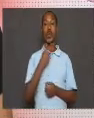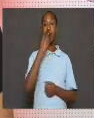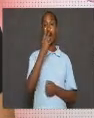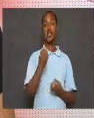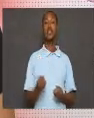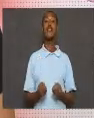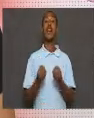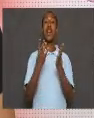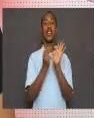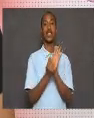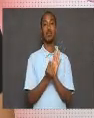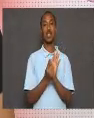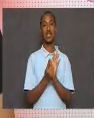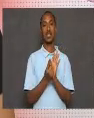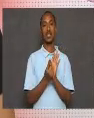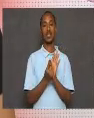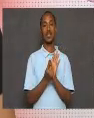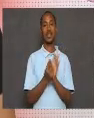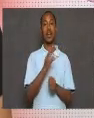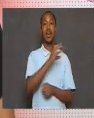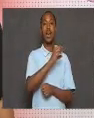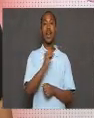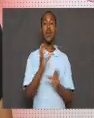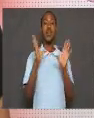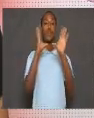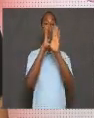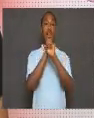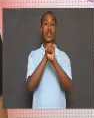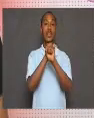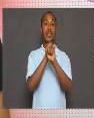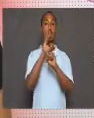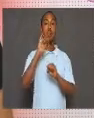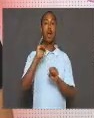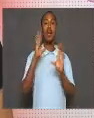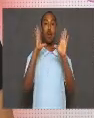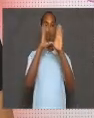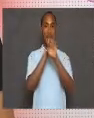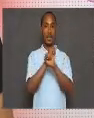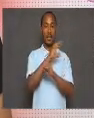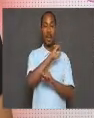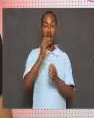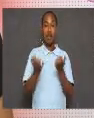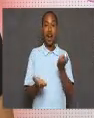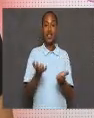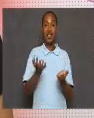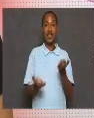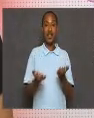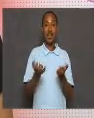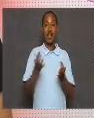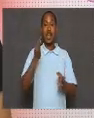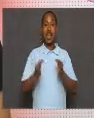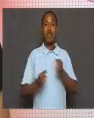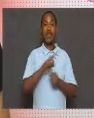We looked at several examples, and we finished by completing and